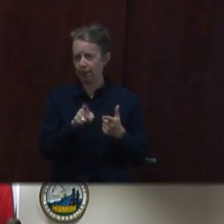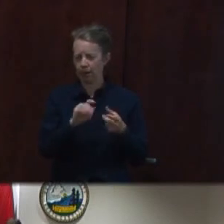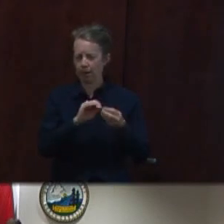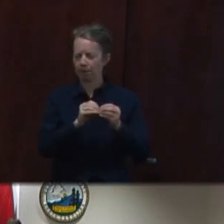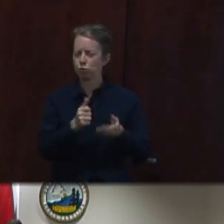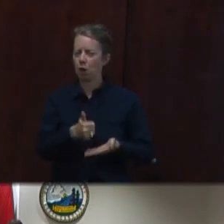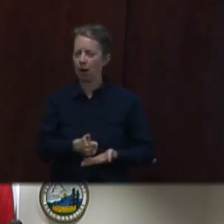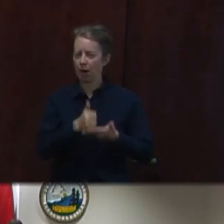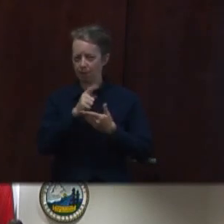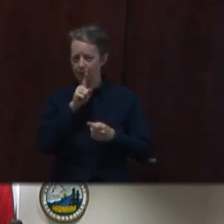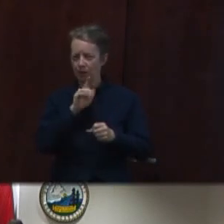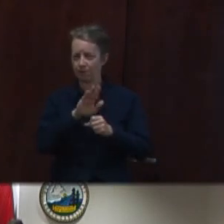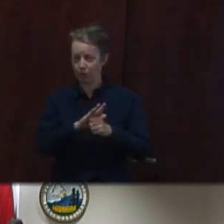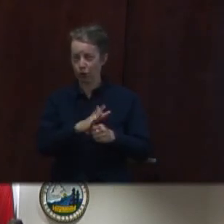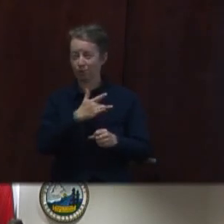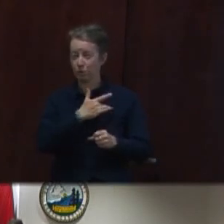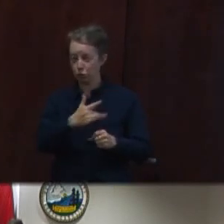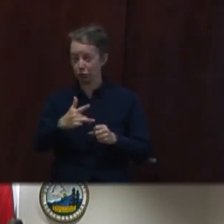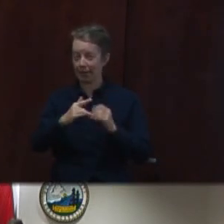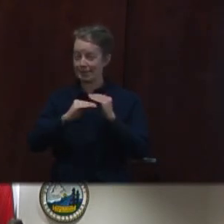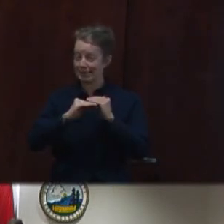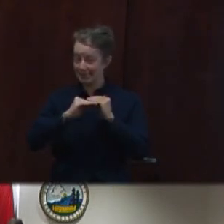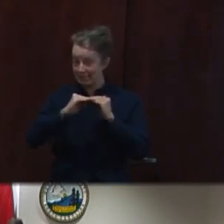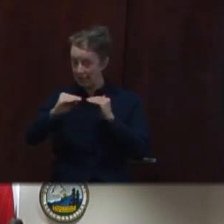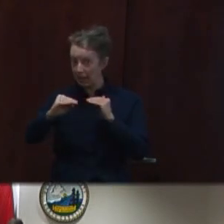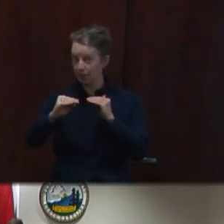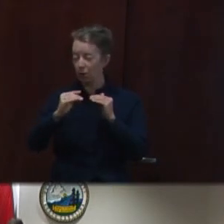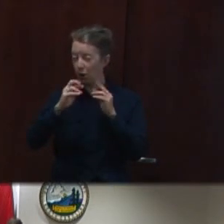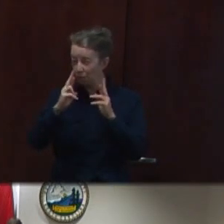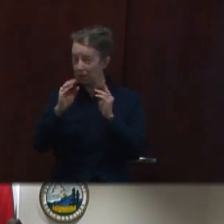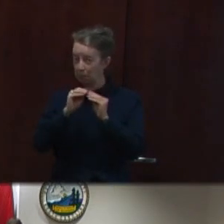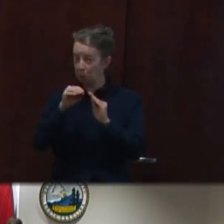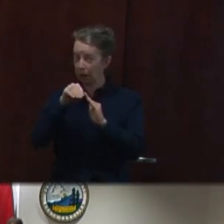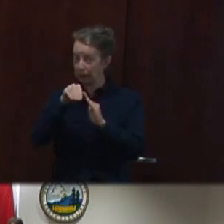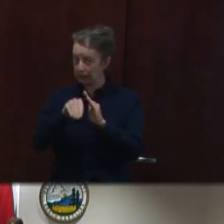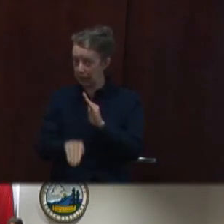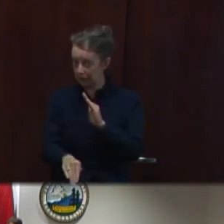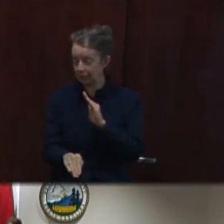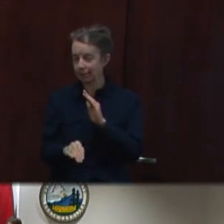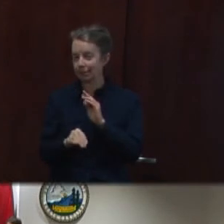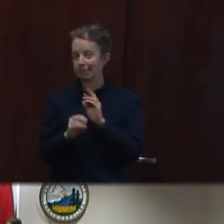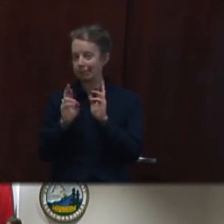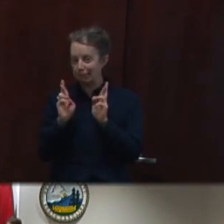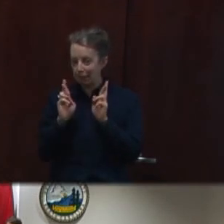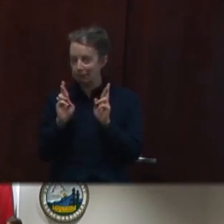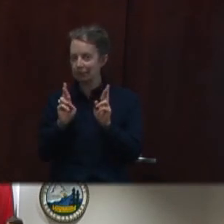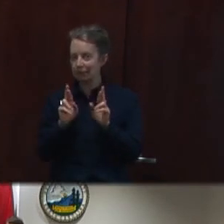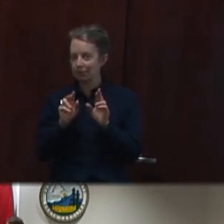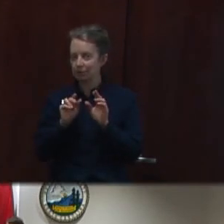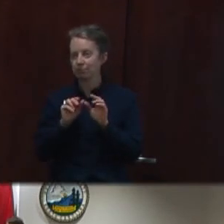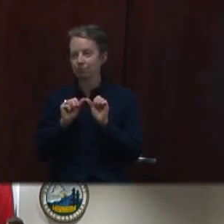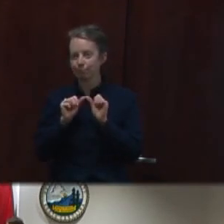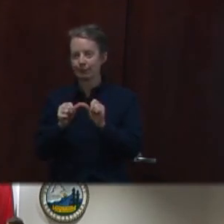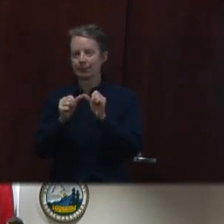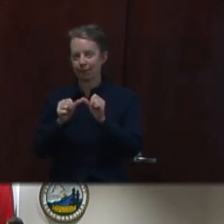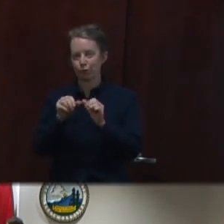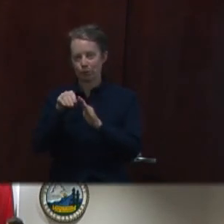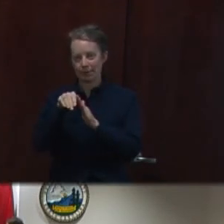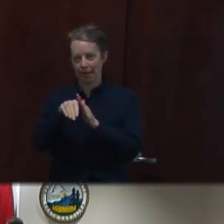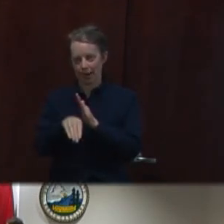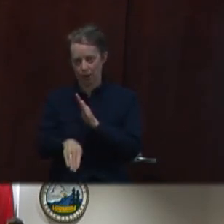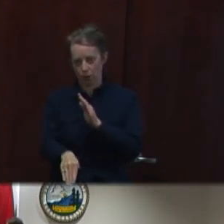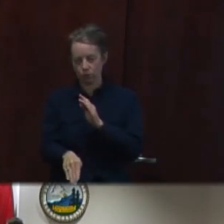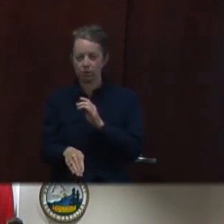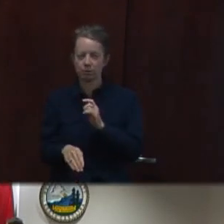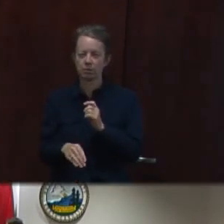trends of stabilization and hopefully continued improvements, to see that those trends do continue out and look a little